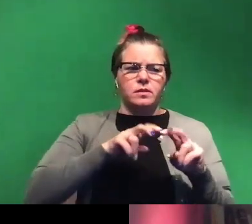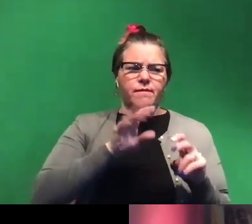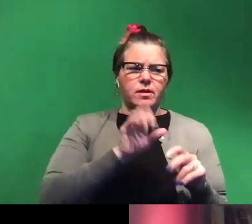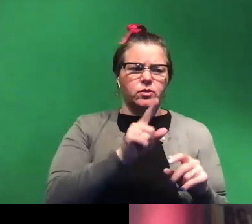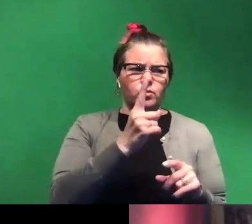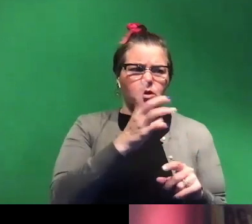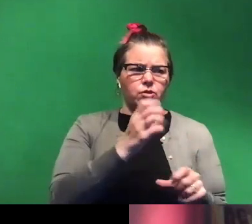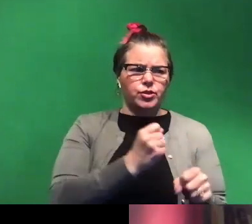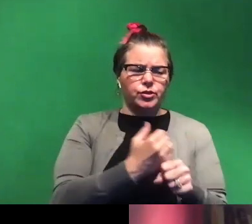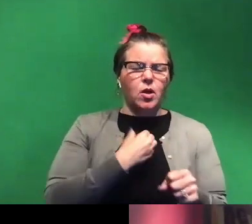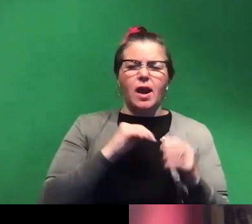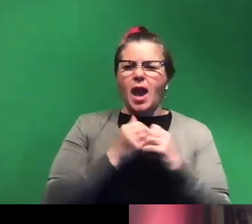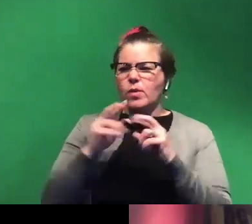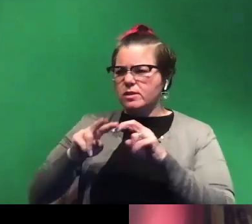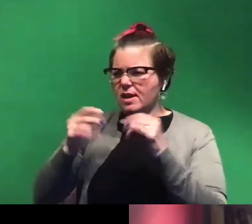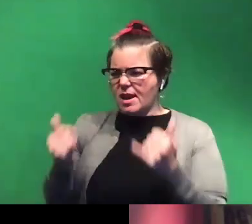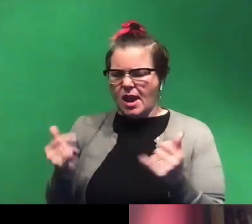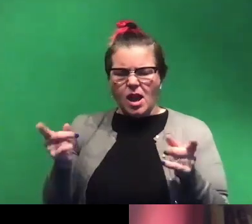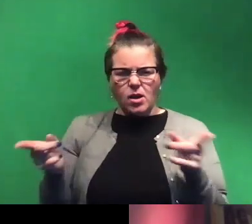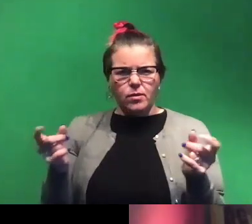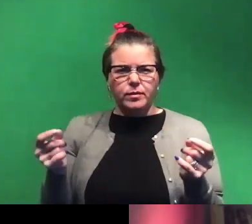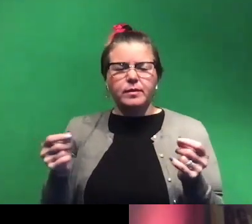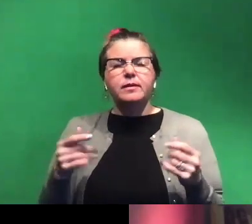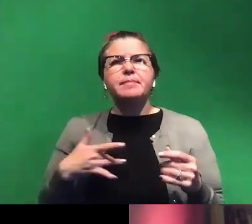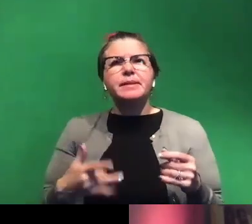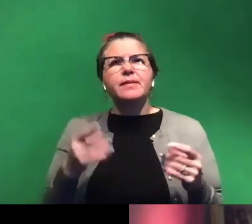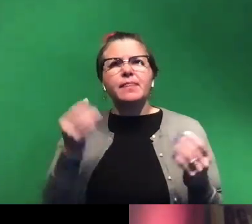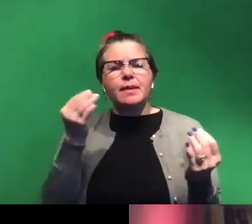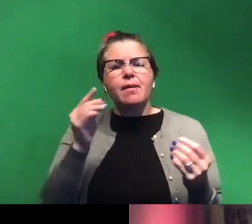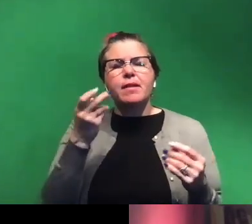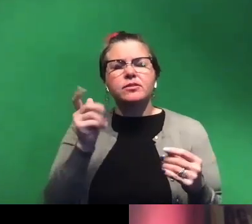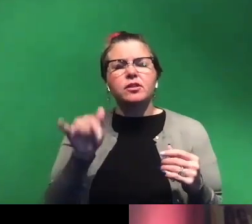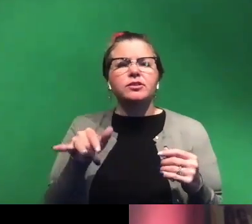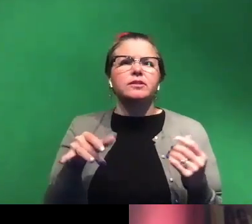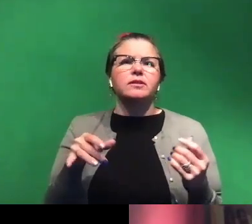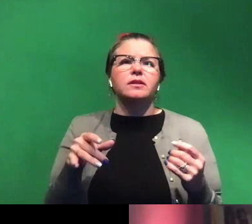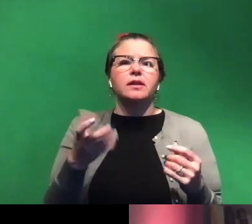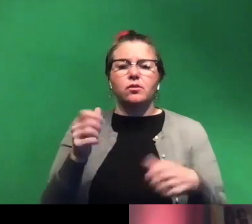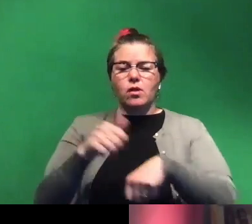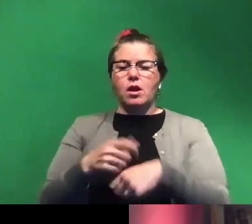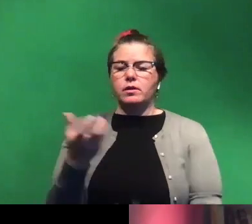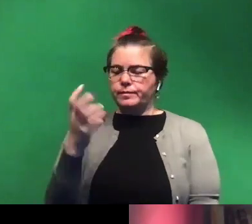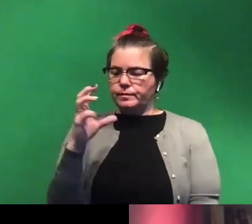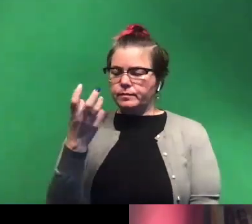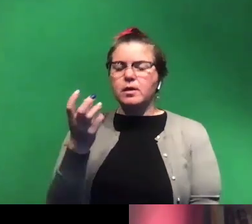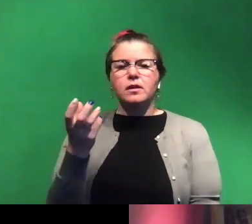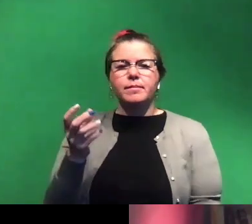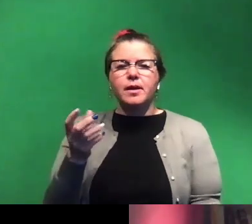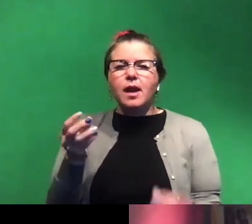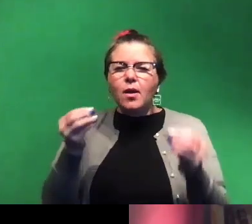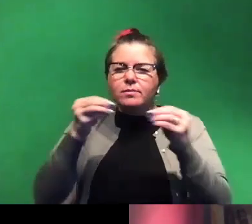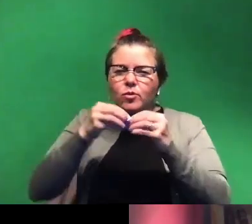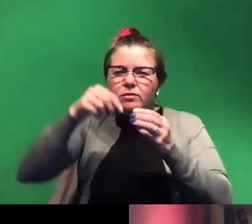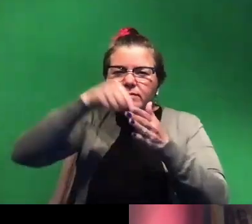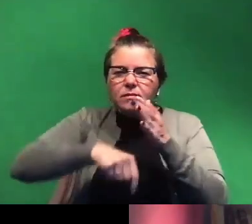ago and how we look at them now? Like how is, like, a lot of times we think of paleontology as just like, here was a rock, I look at the rock, but I know it's a lot more than that with